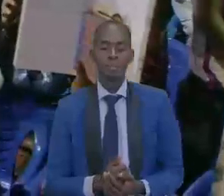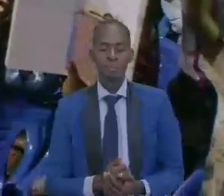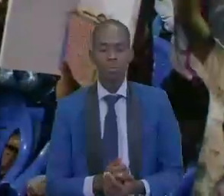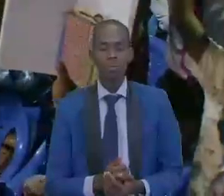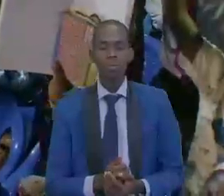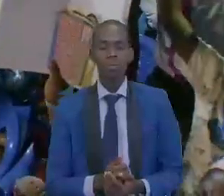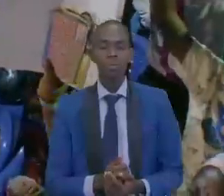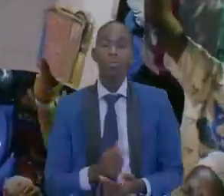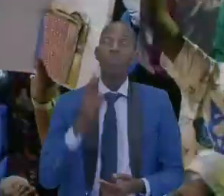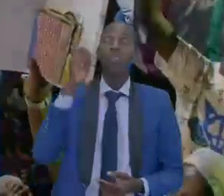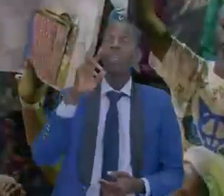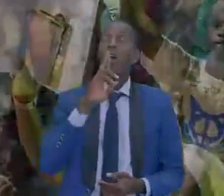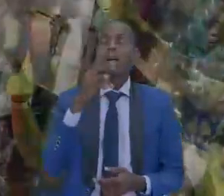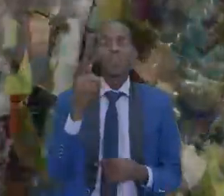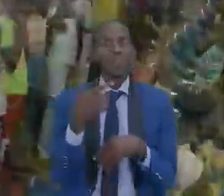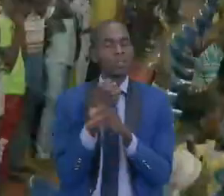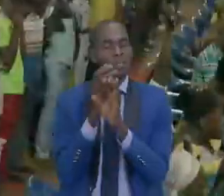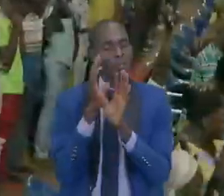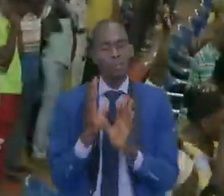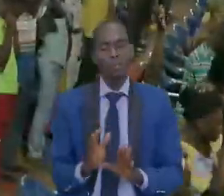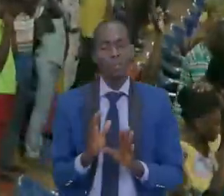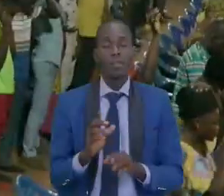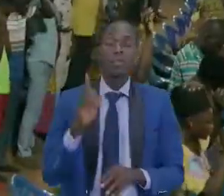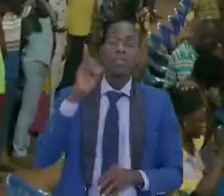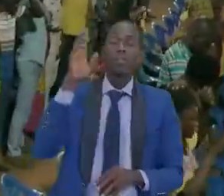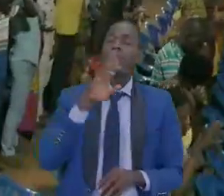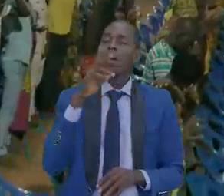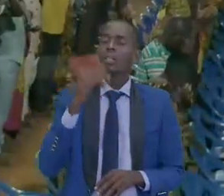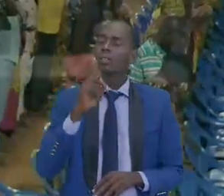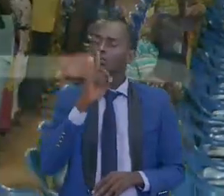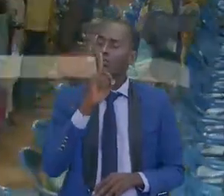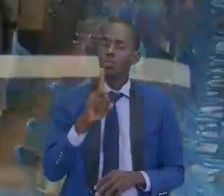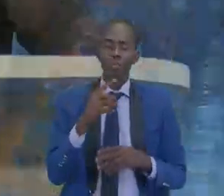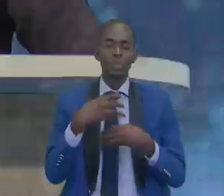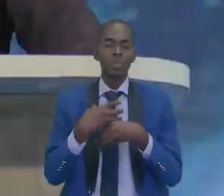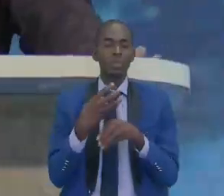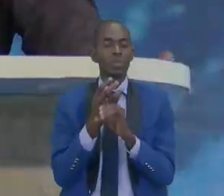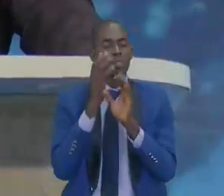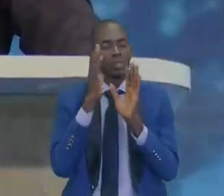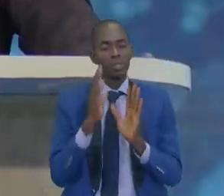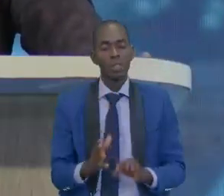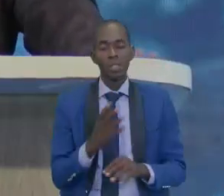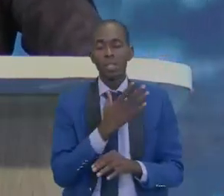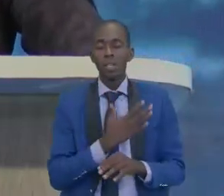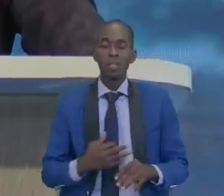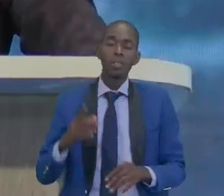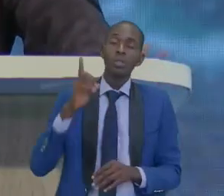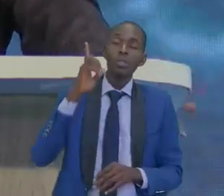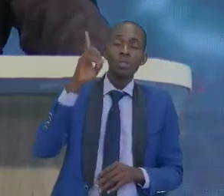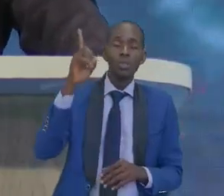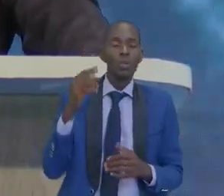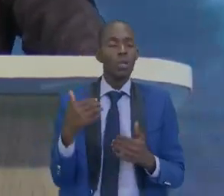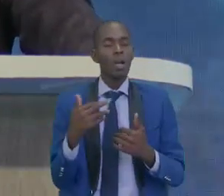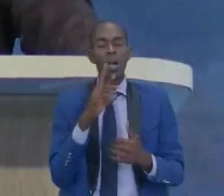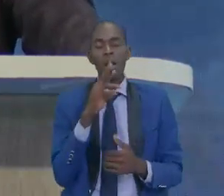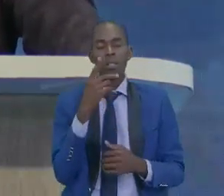you are the creator. You are the recreator. And you are the one that